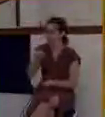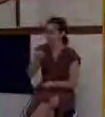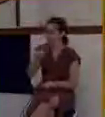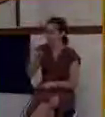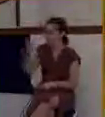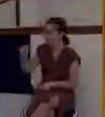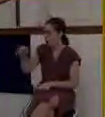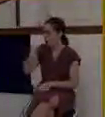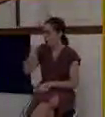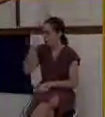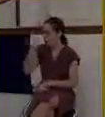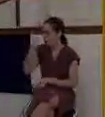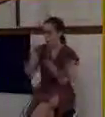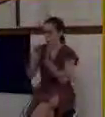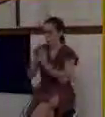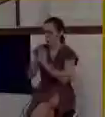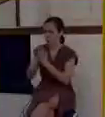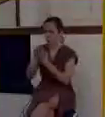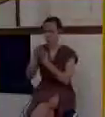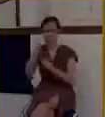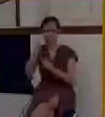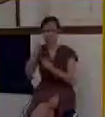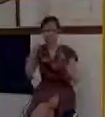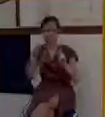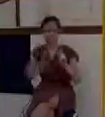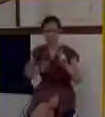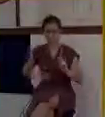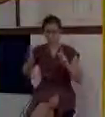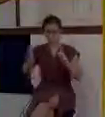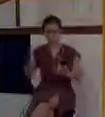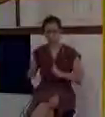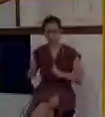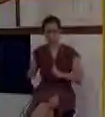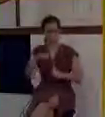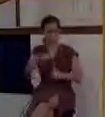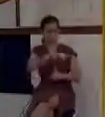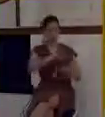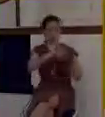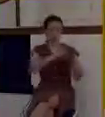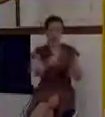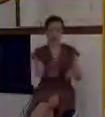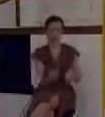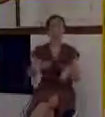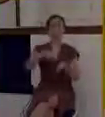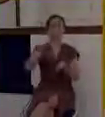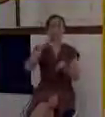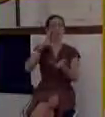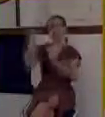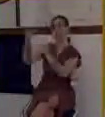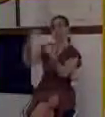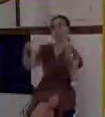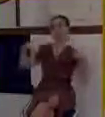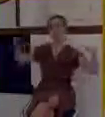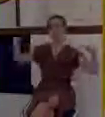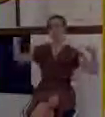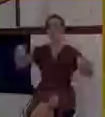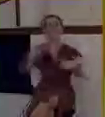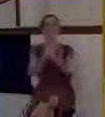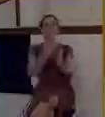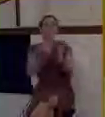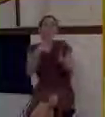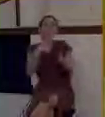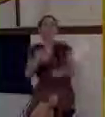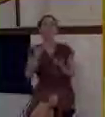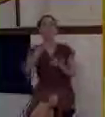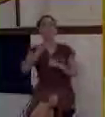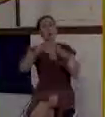be as the angels in heaven. They won't be an angel in heaven. Every once in a while we'll hear about someone say, well, you know, they became an angel. No, friend, you don't